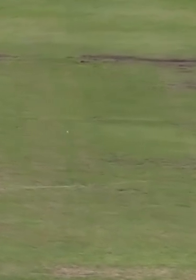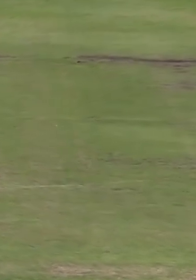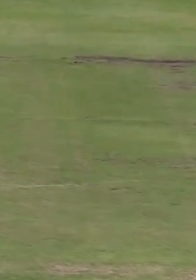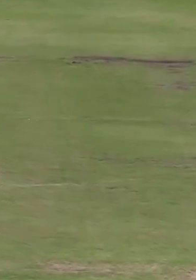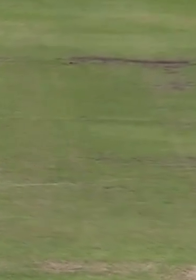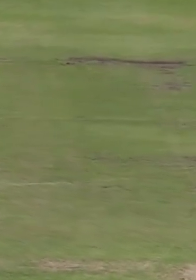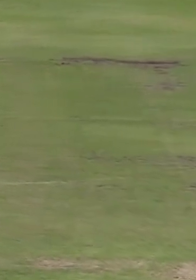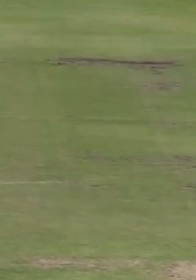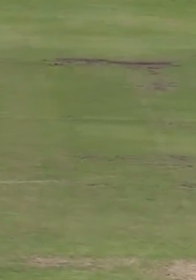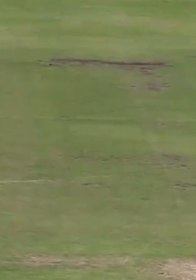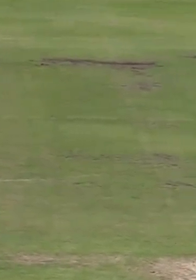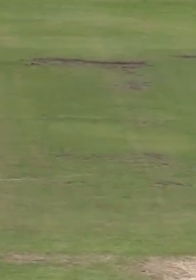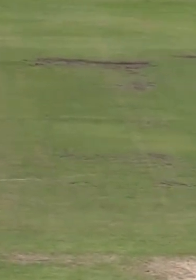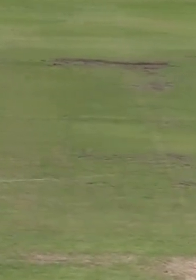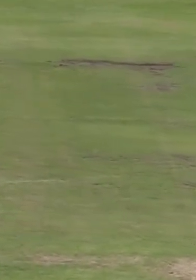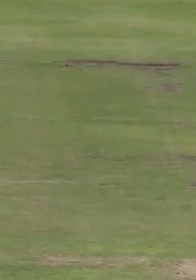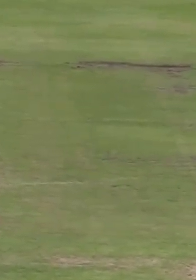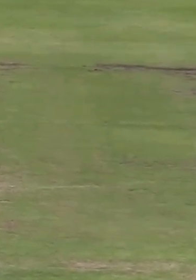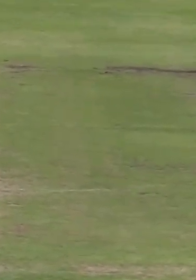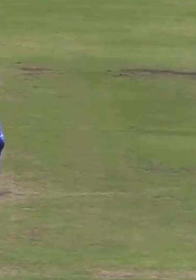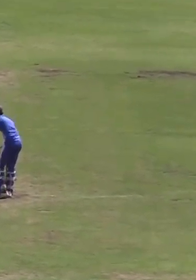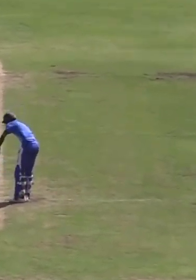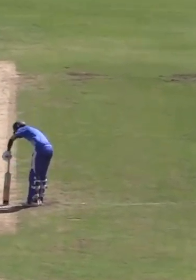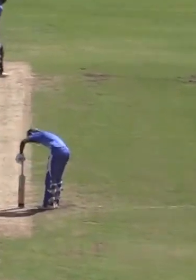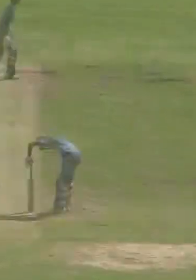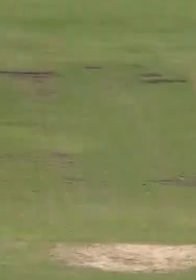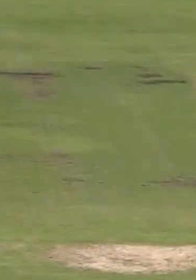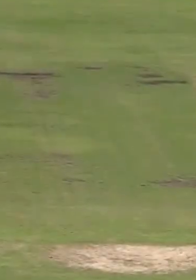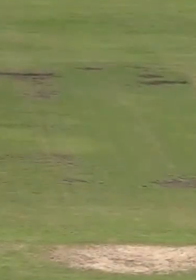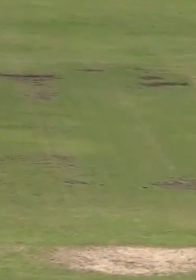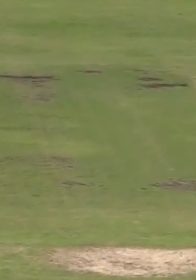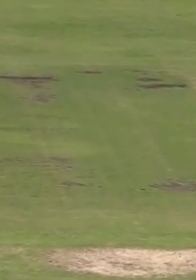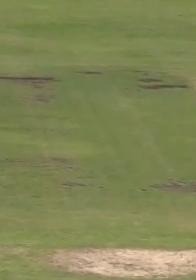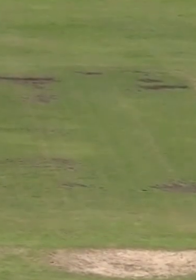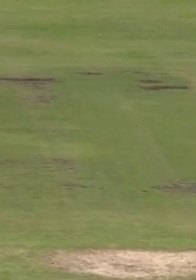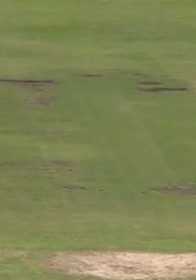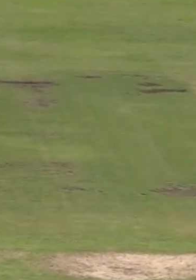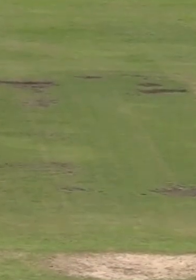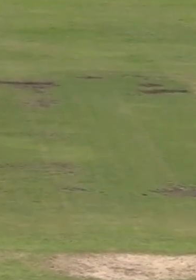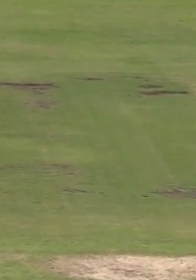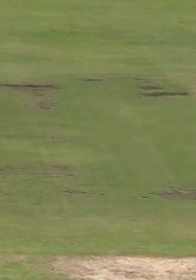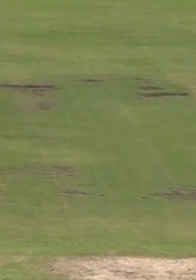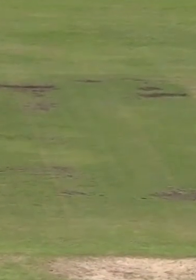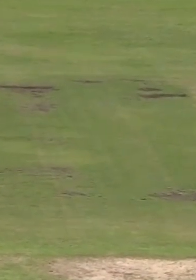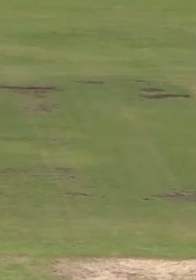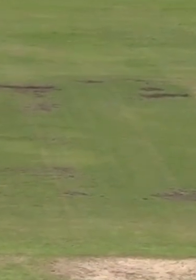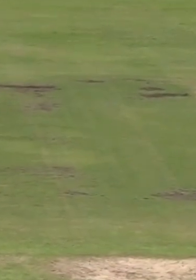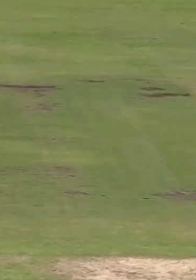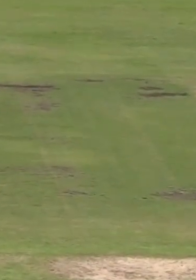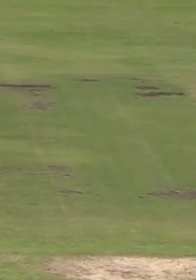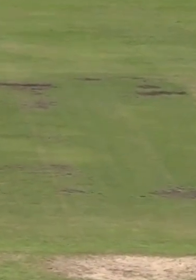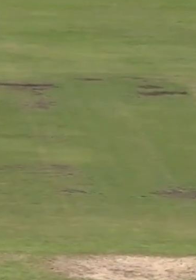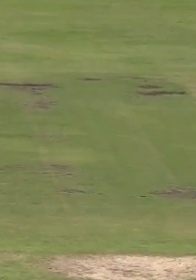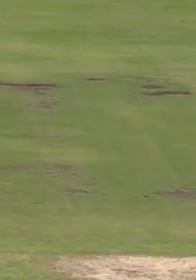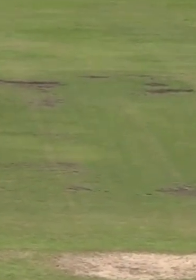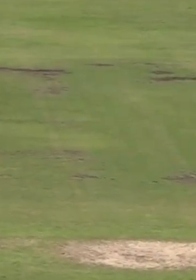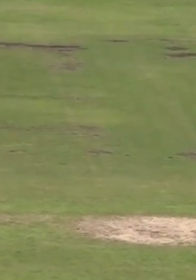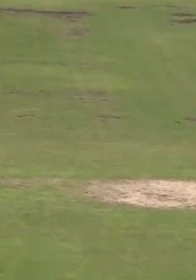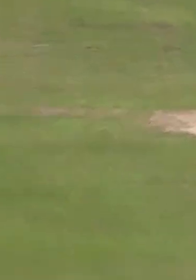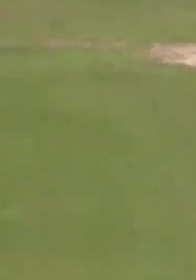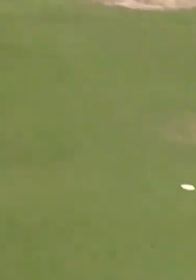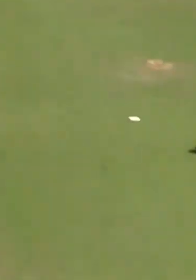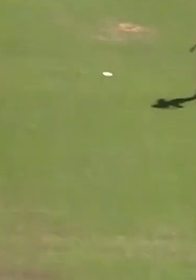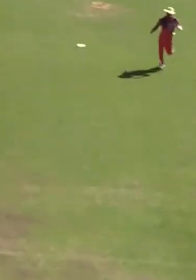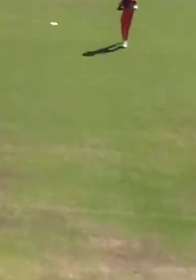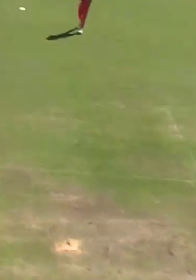later. Lodge losing their 5th wicket. That brought Jediah Jilts to the middle, and he wasted no time. Down